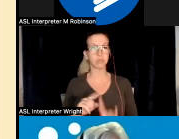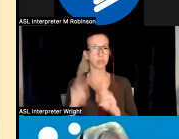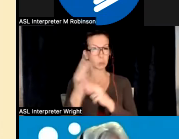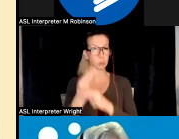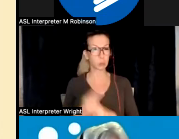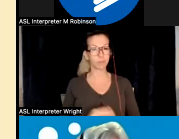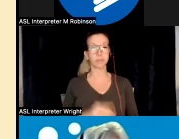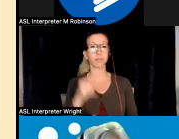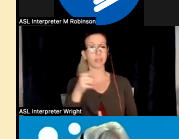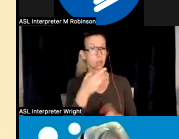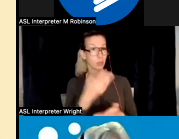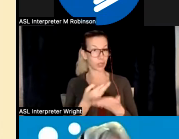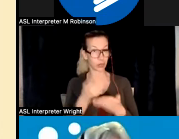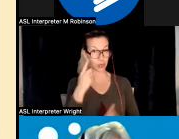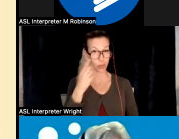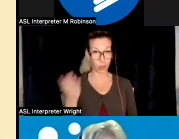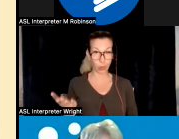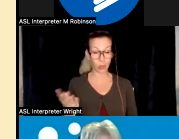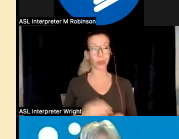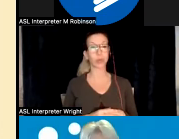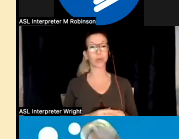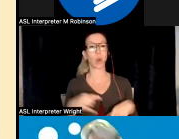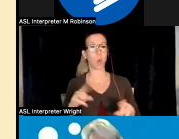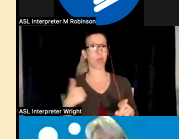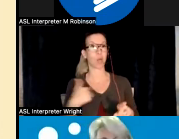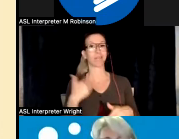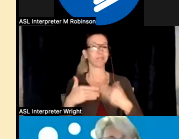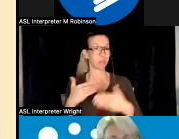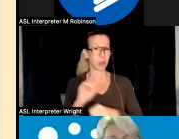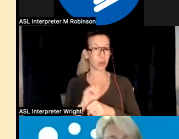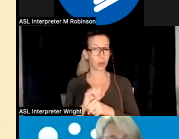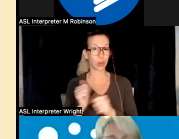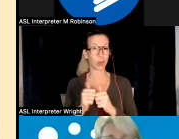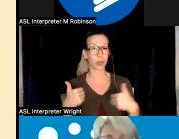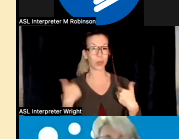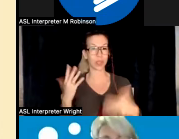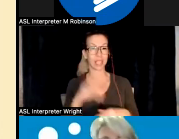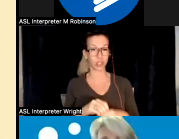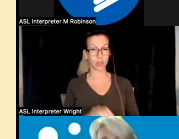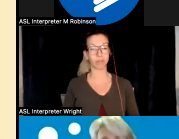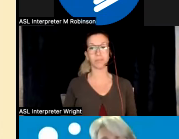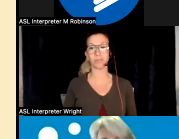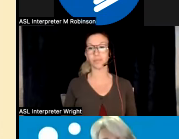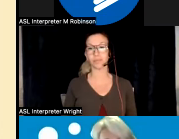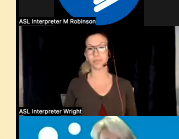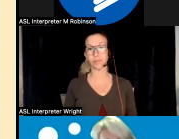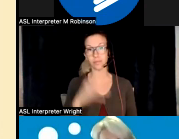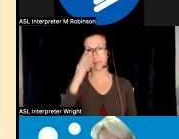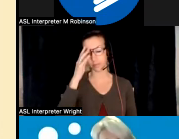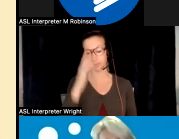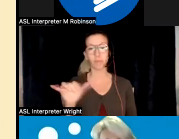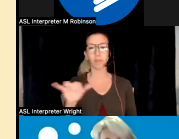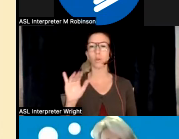a resource for you as we move into the work around youth engagement. And also Bryn put